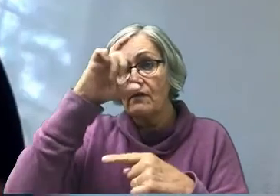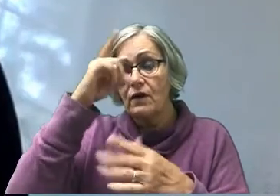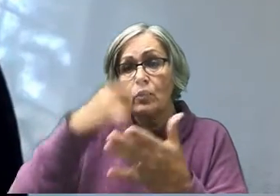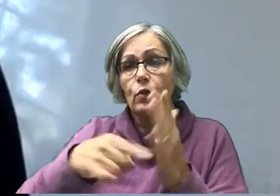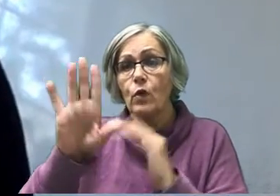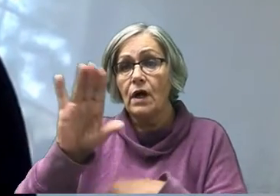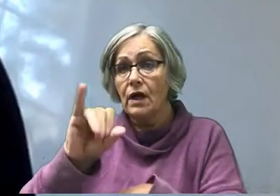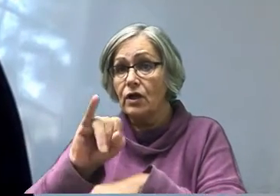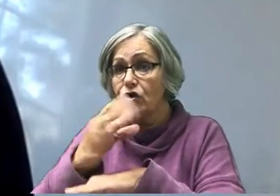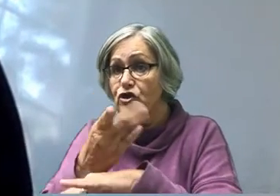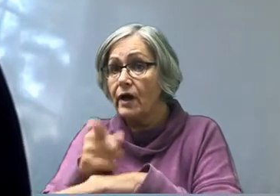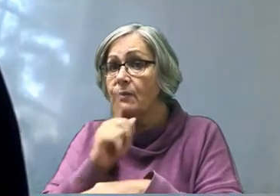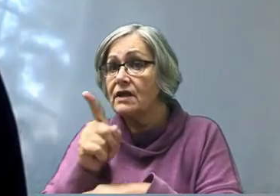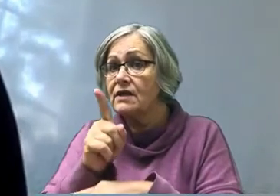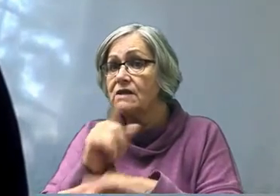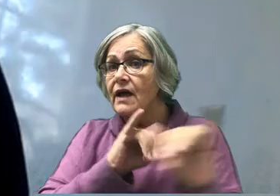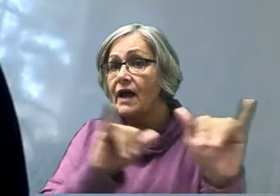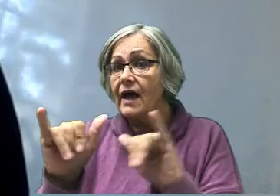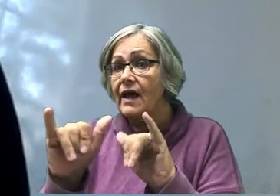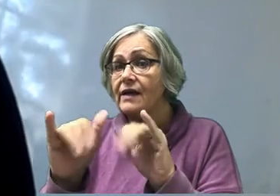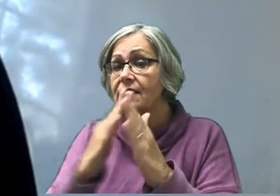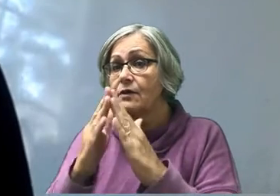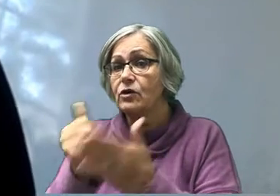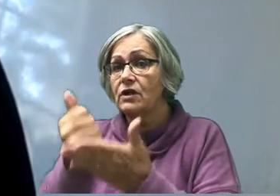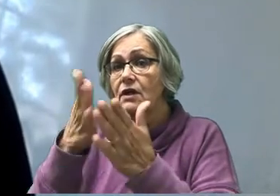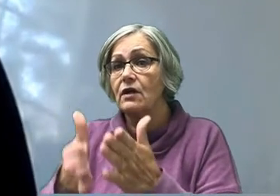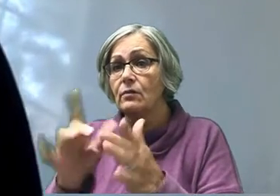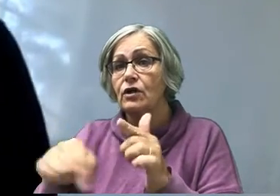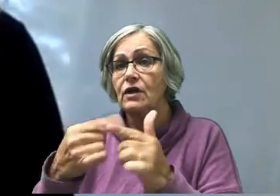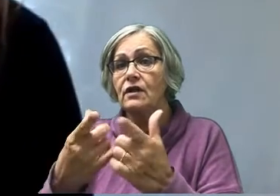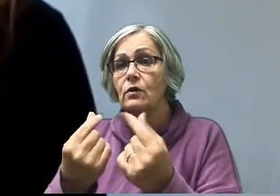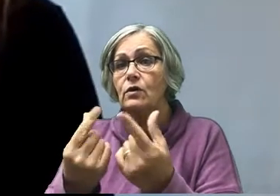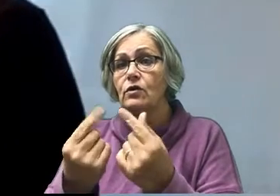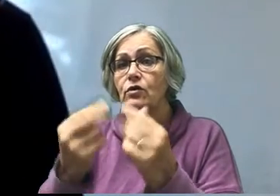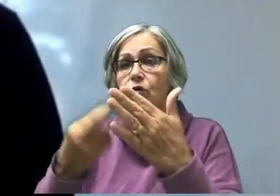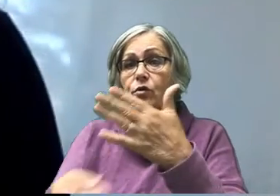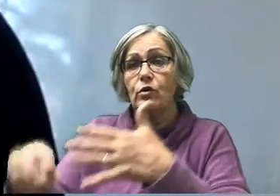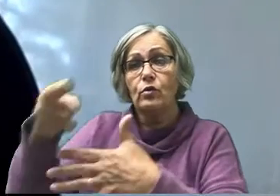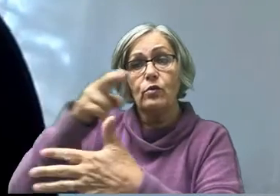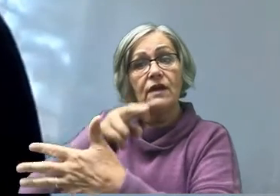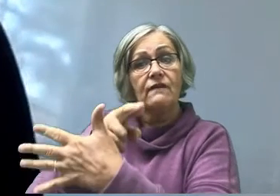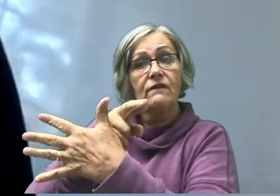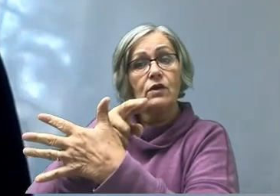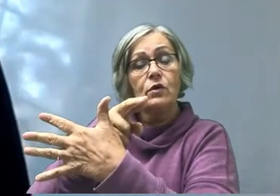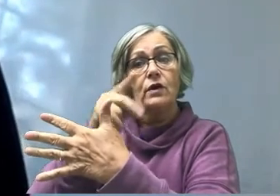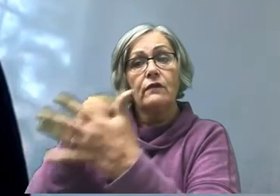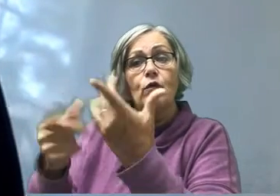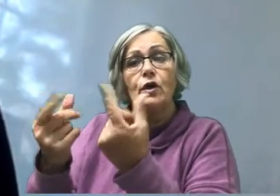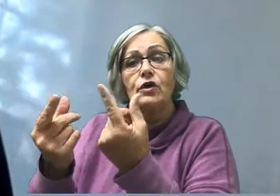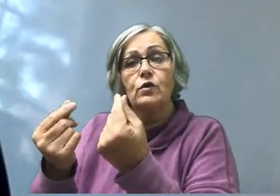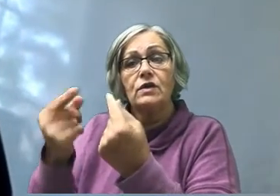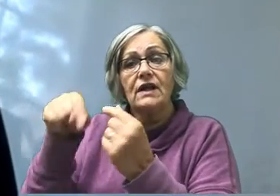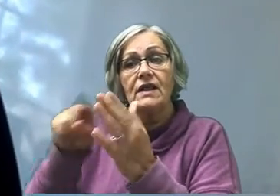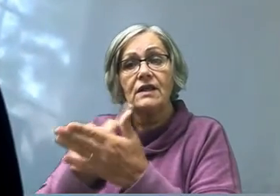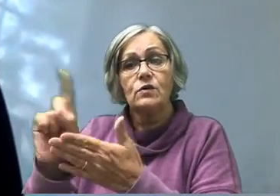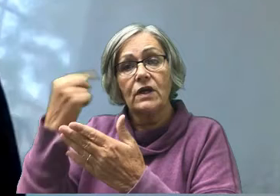the firefighters and what their job is as a community helper, and then we're going to go ahead and do a review of what you've